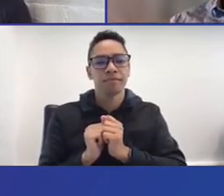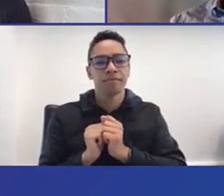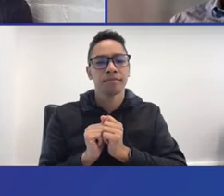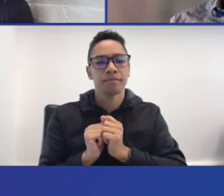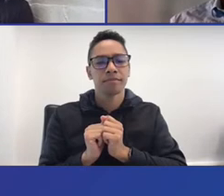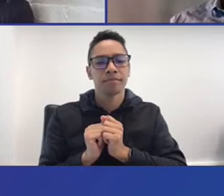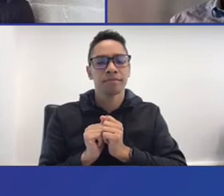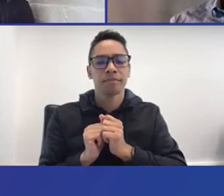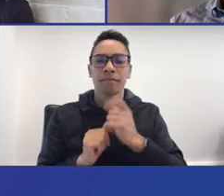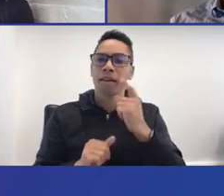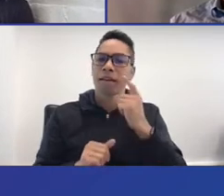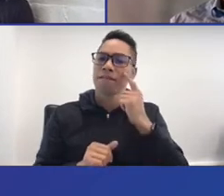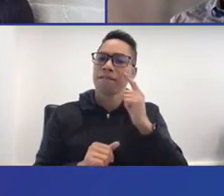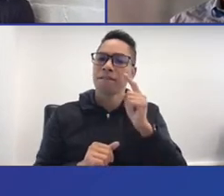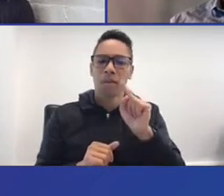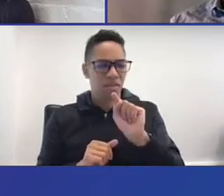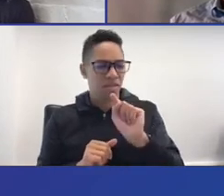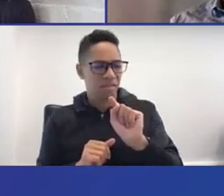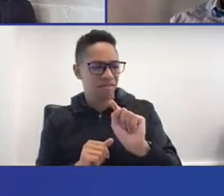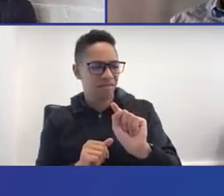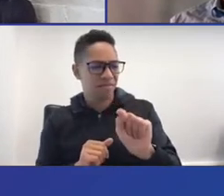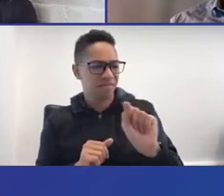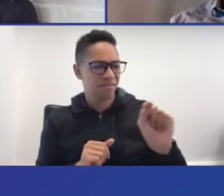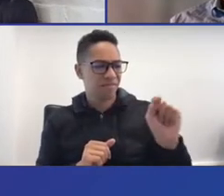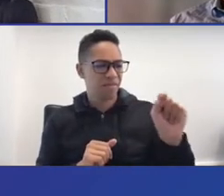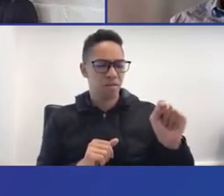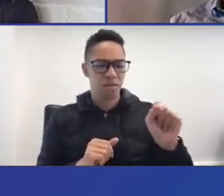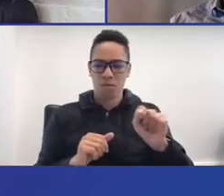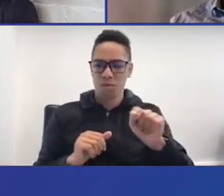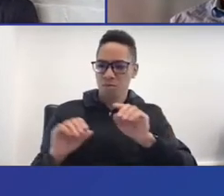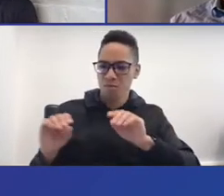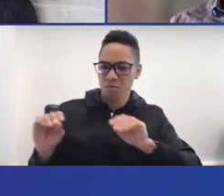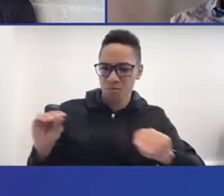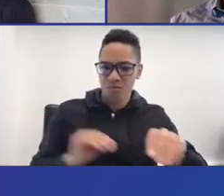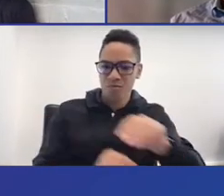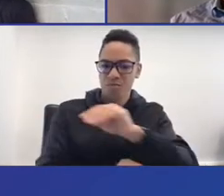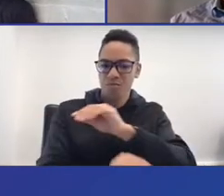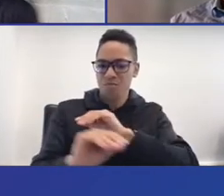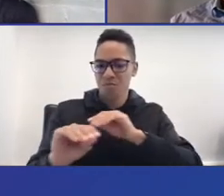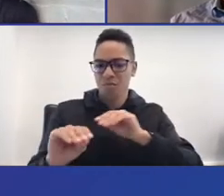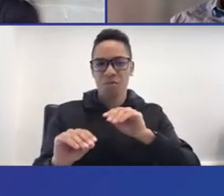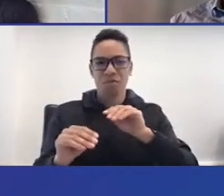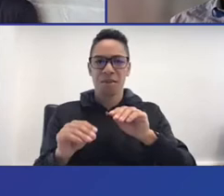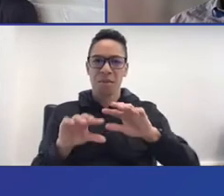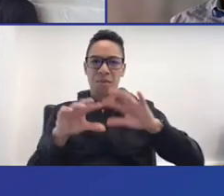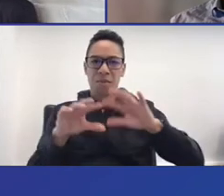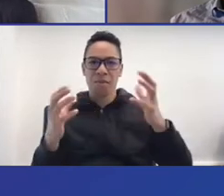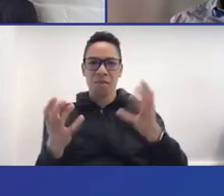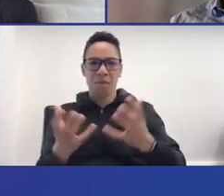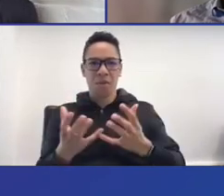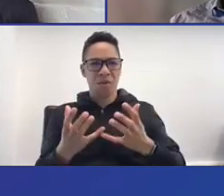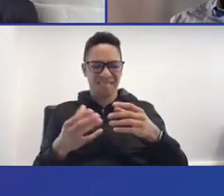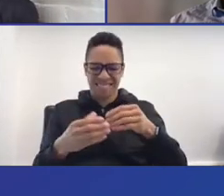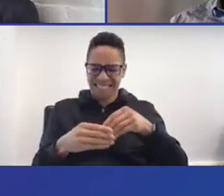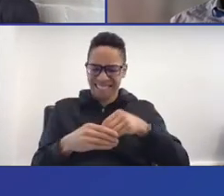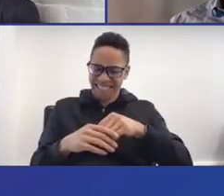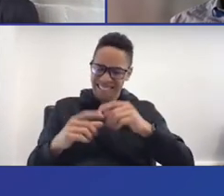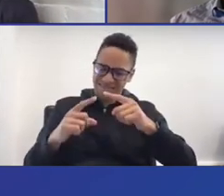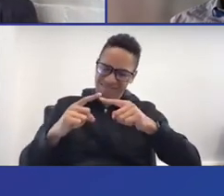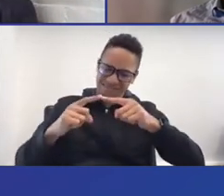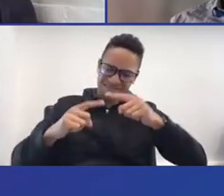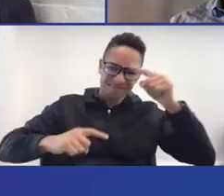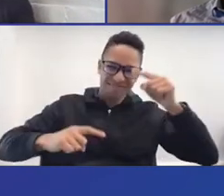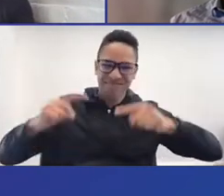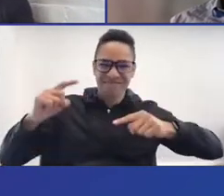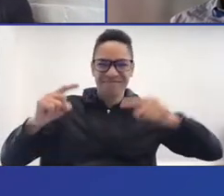were moving in the world, right? In so many multiplicity of ways. I'm talking about Black and